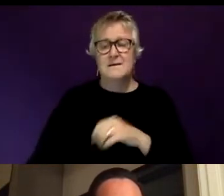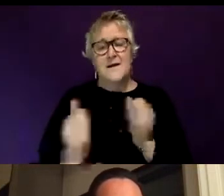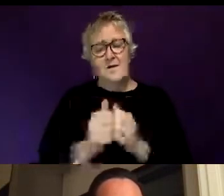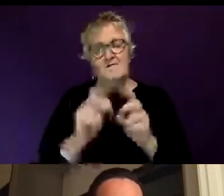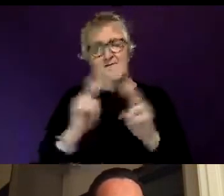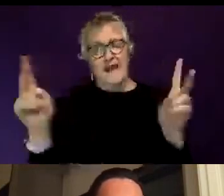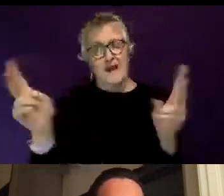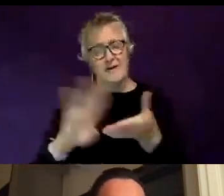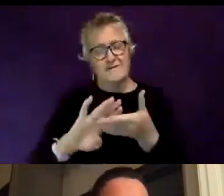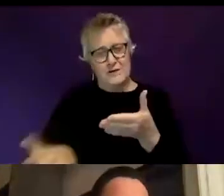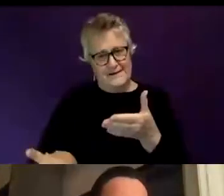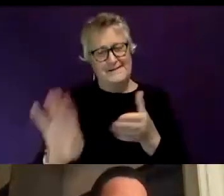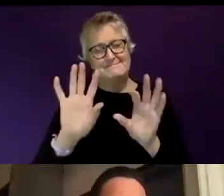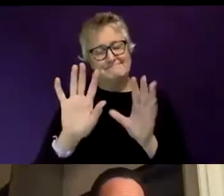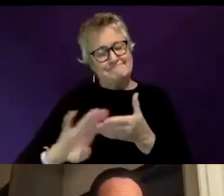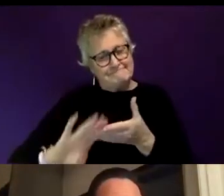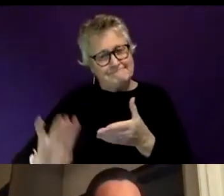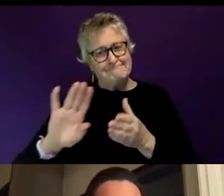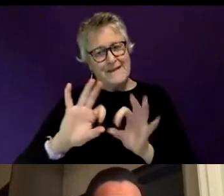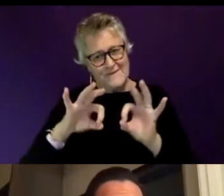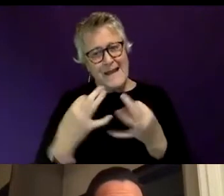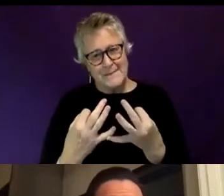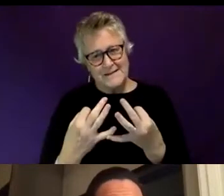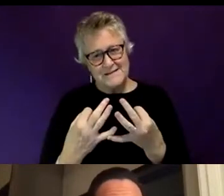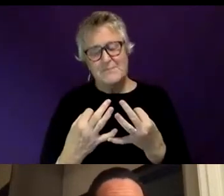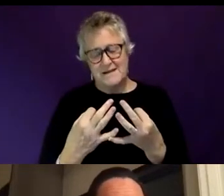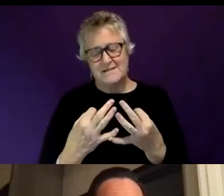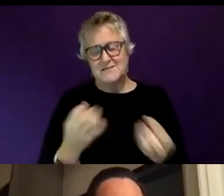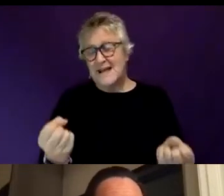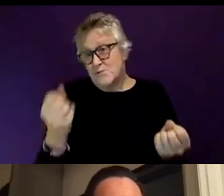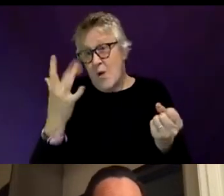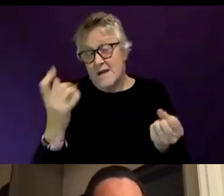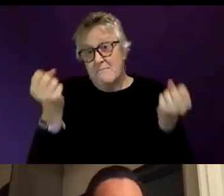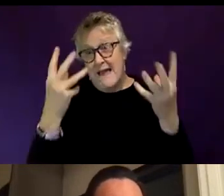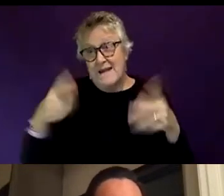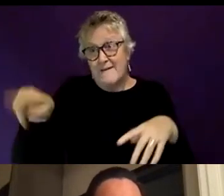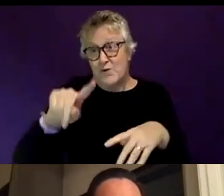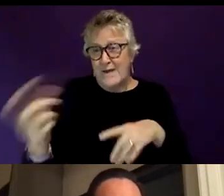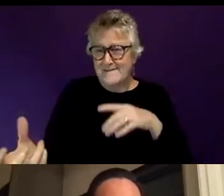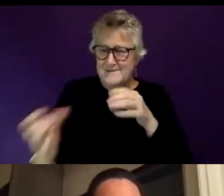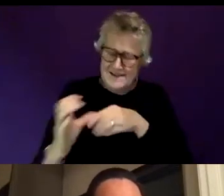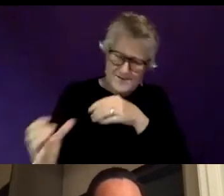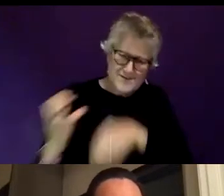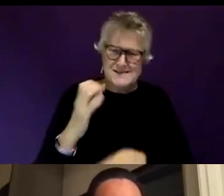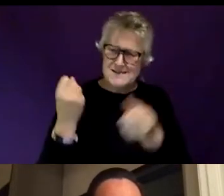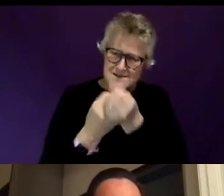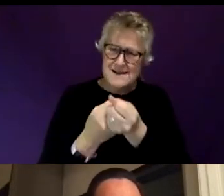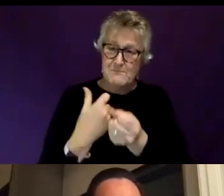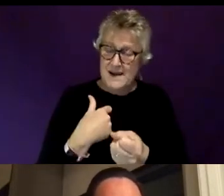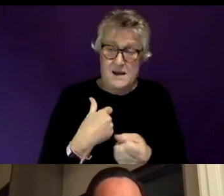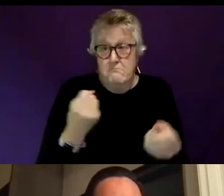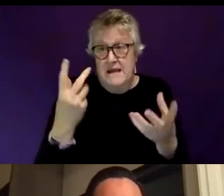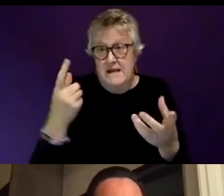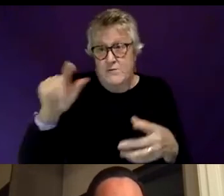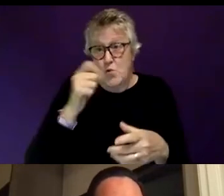to make that investment. And this is where I would say so many of you invested in me. Most of you don't live in San Diego, but even from far away, you